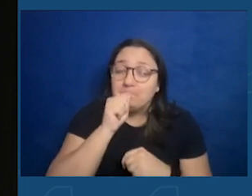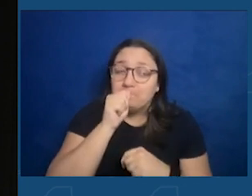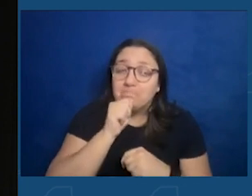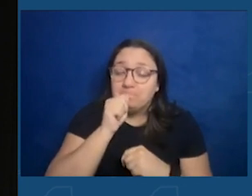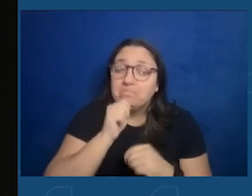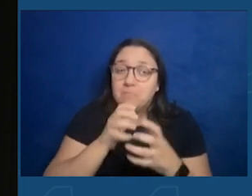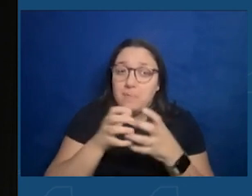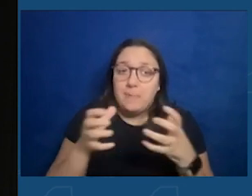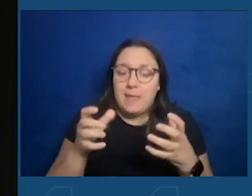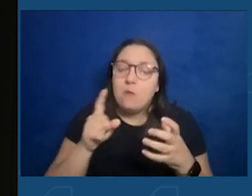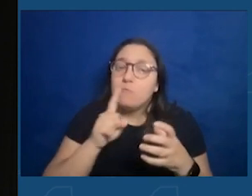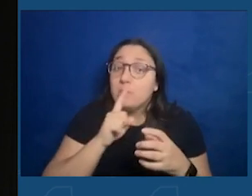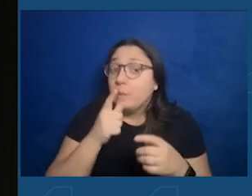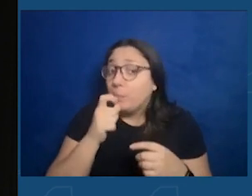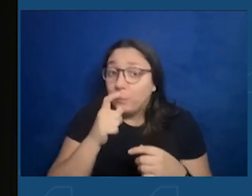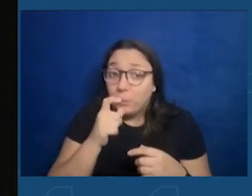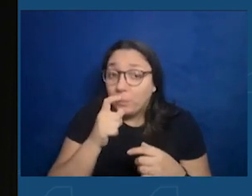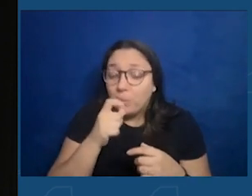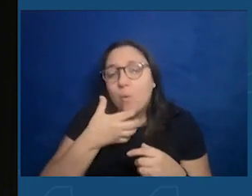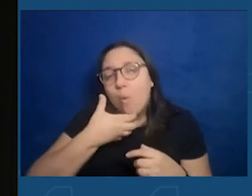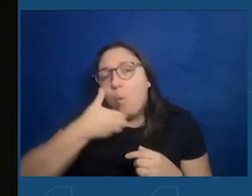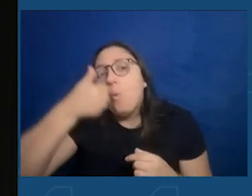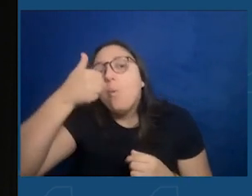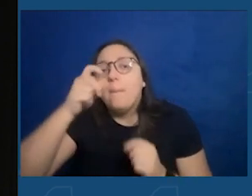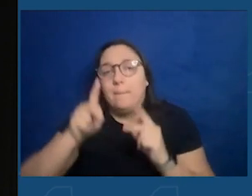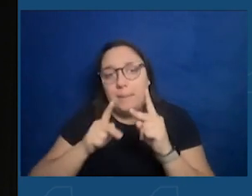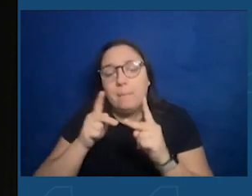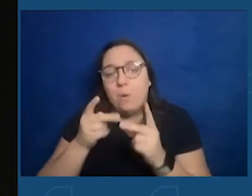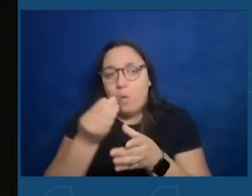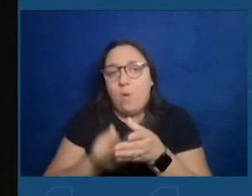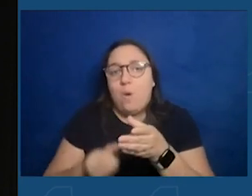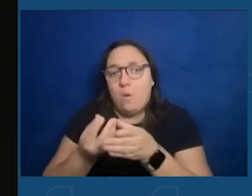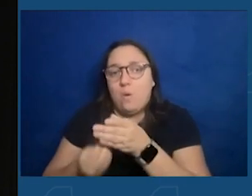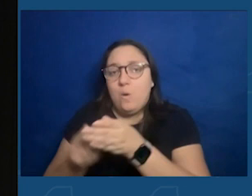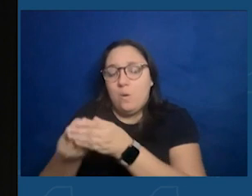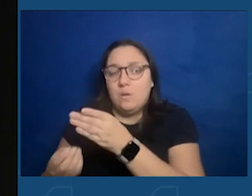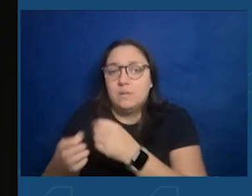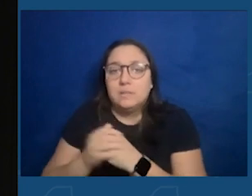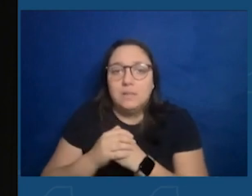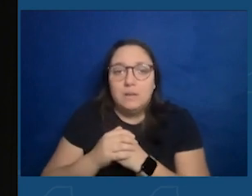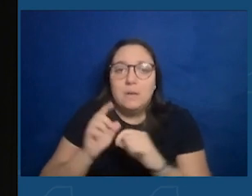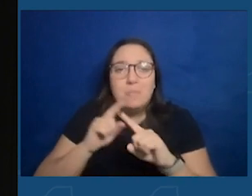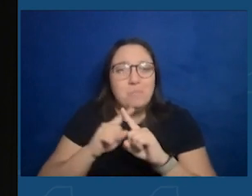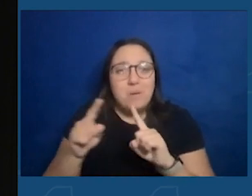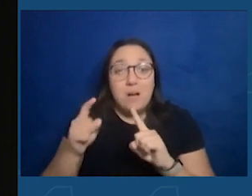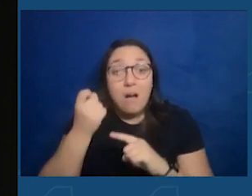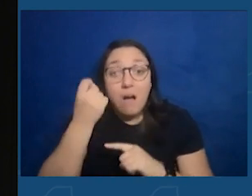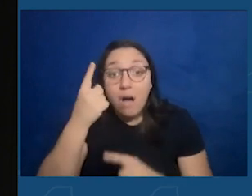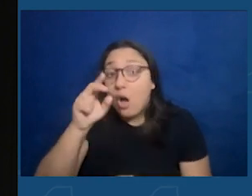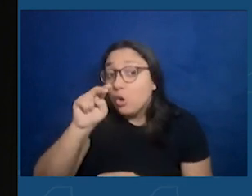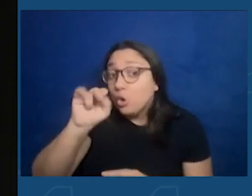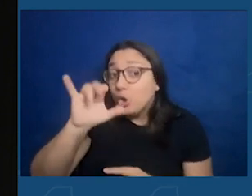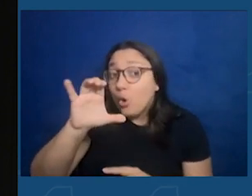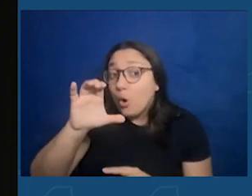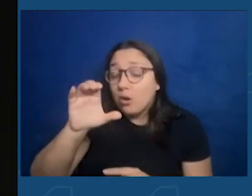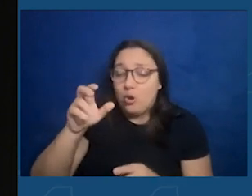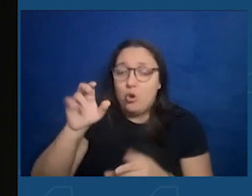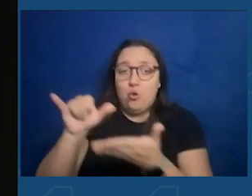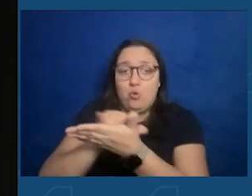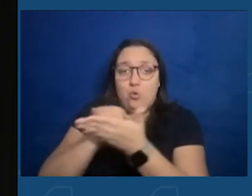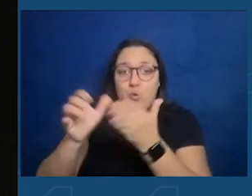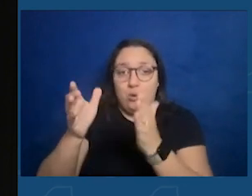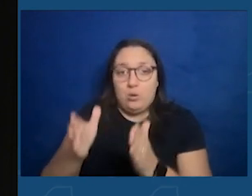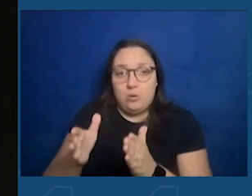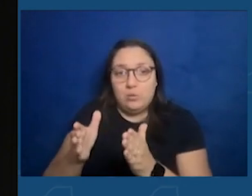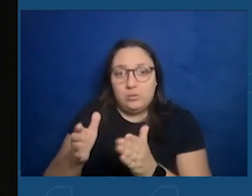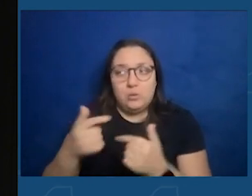But through it all, we just showed what perseverance is all about, who we are as New Yorkers. And we are tough. We are tough. It is